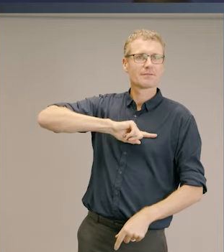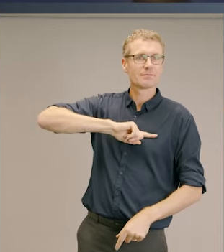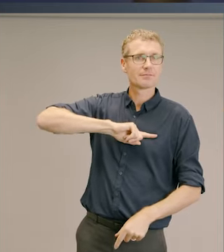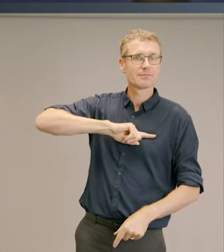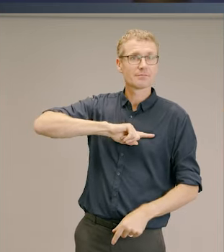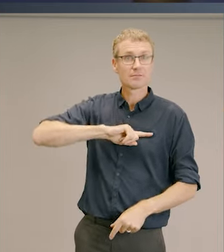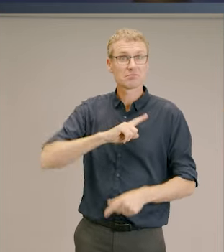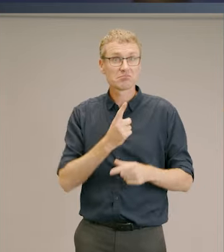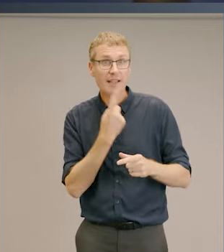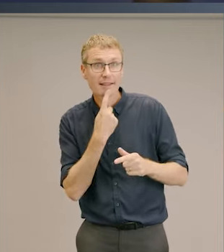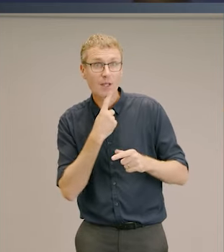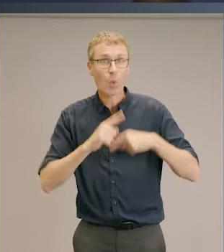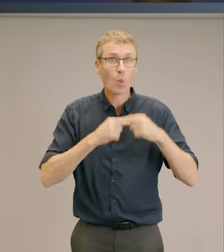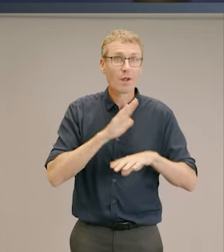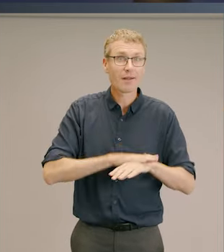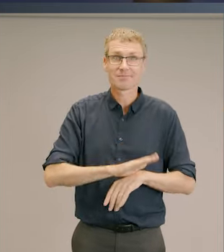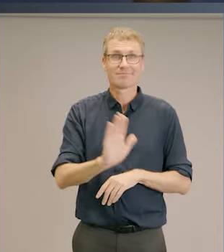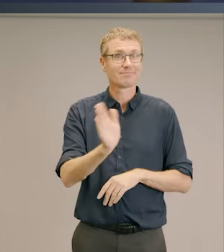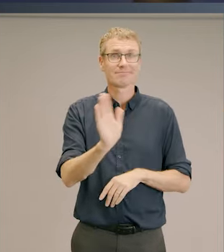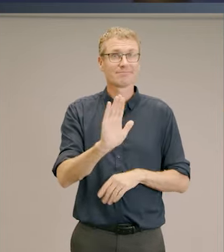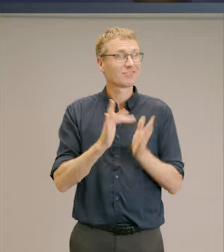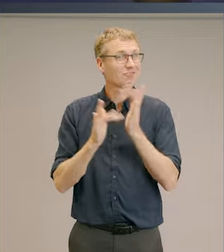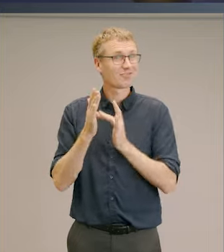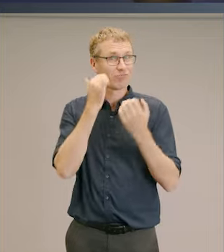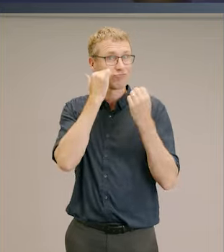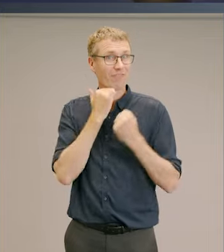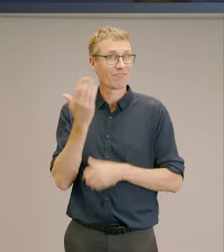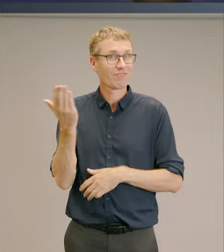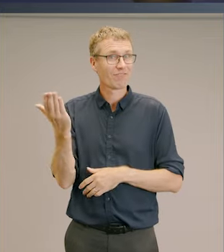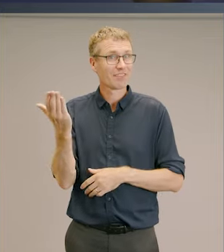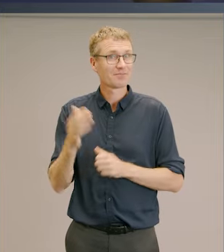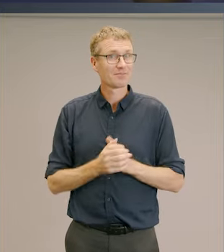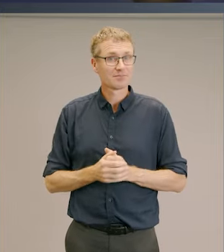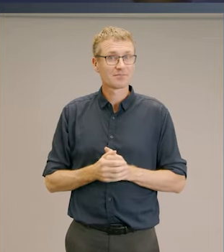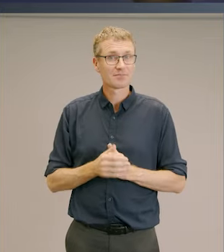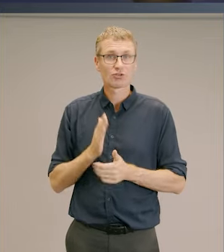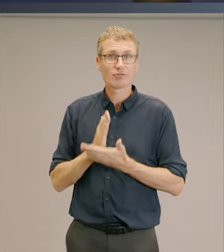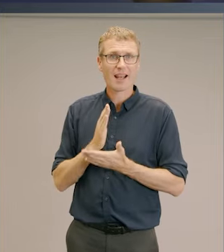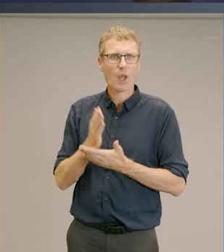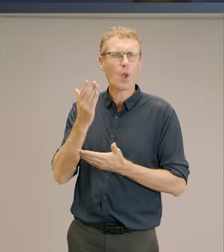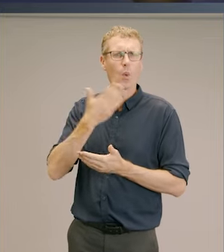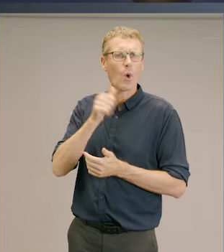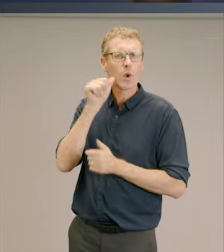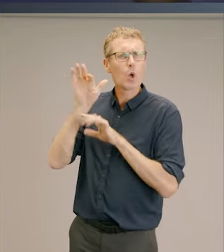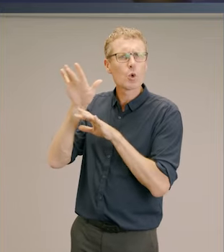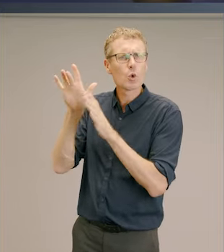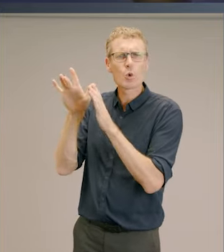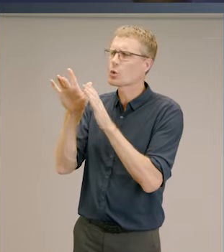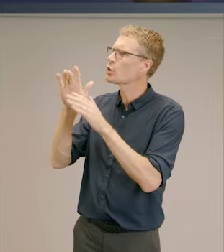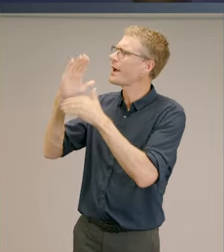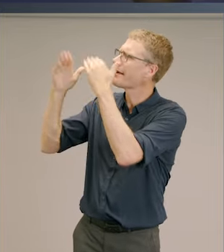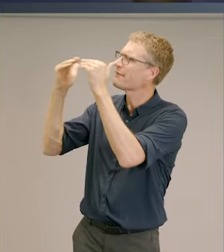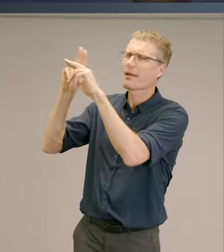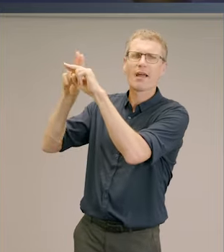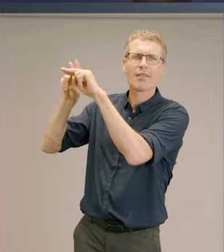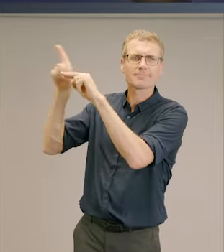life. It won't always be easy. Jesus showed us that. He's the face of the Father. If we want